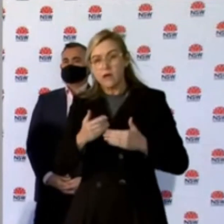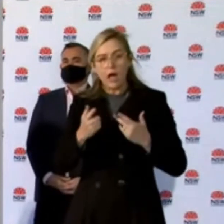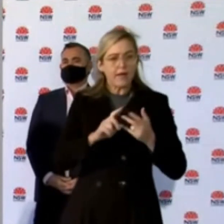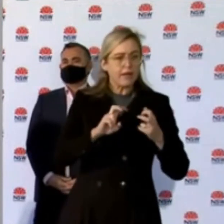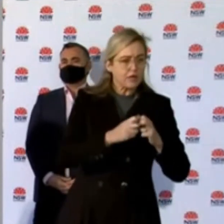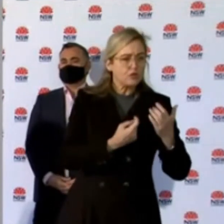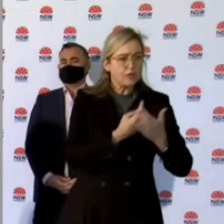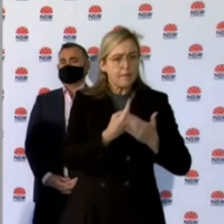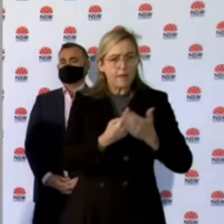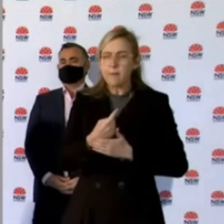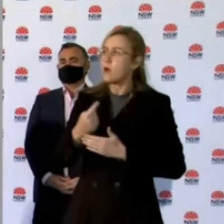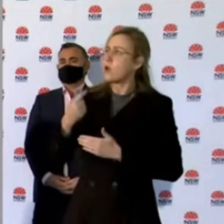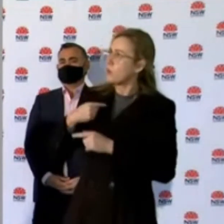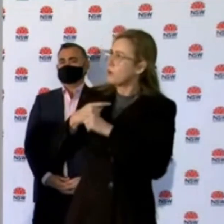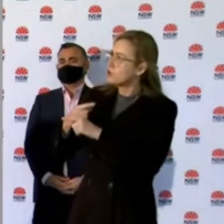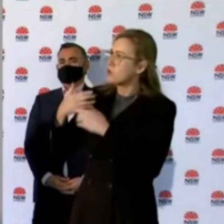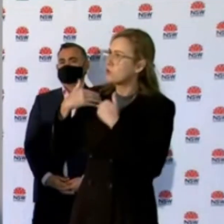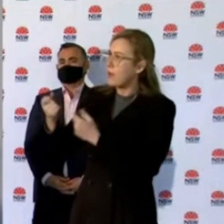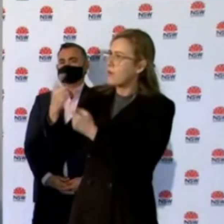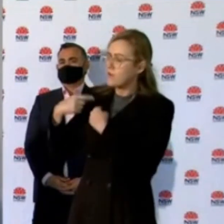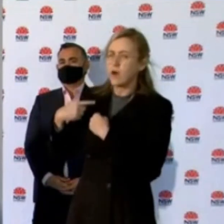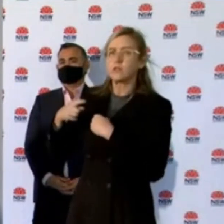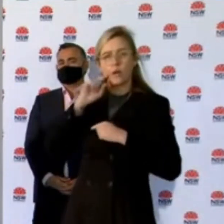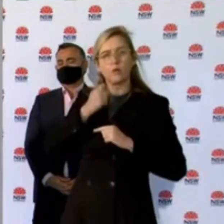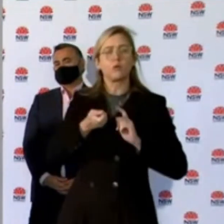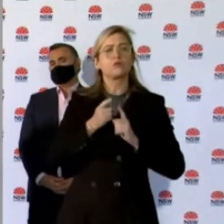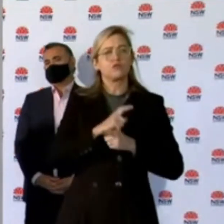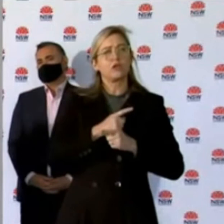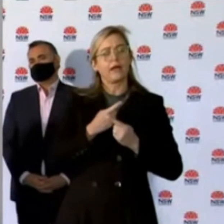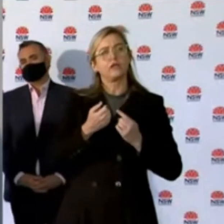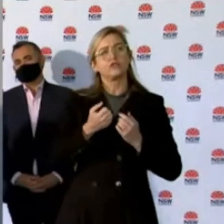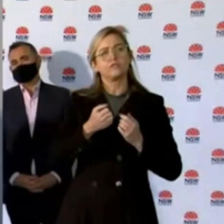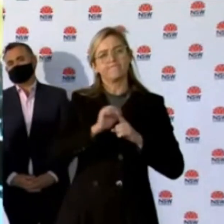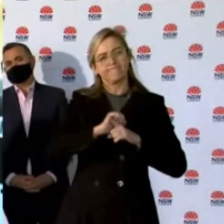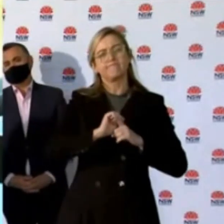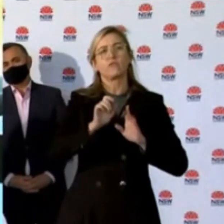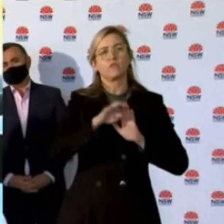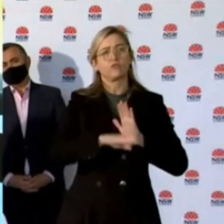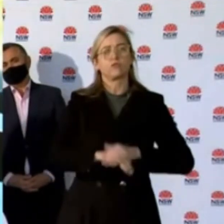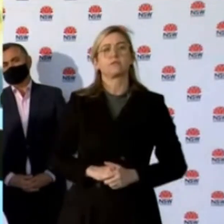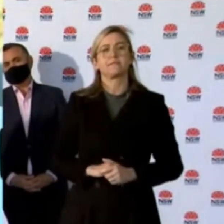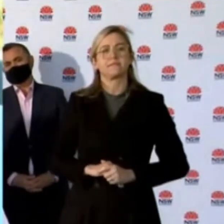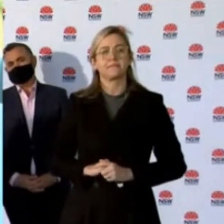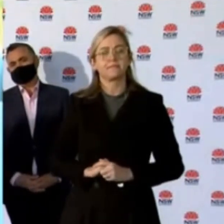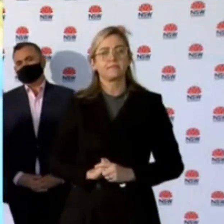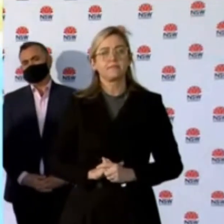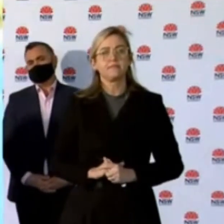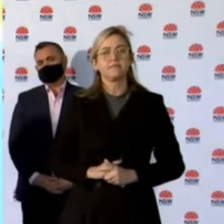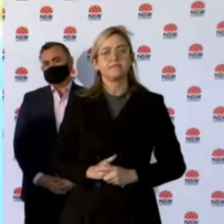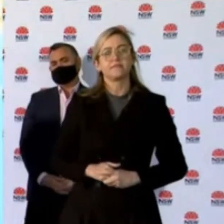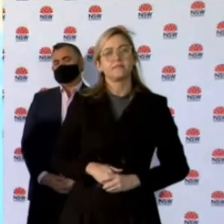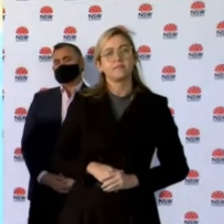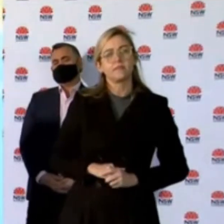to respond accordingly. On that issue, there have been a number of protests now. We're seeing them pop up all over the